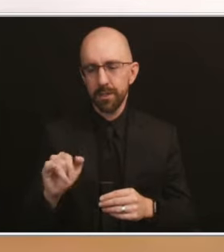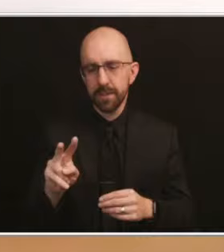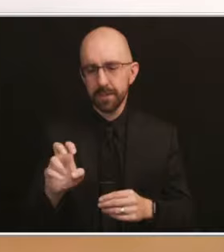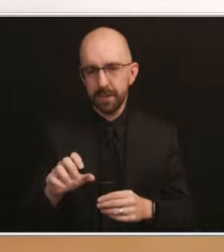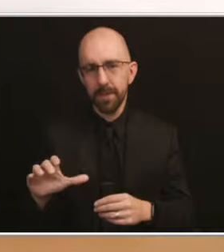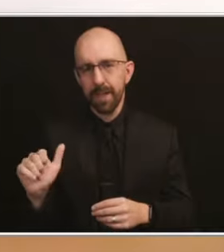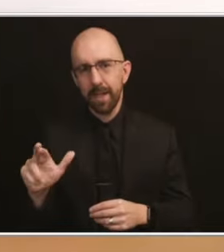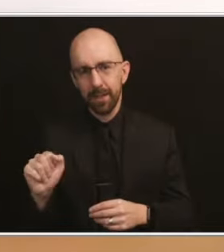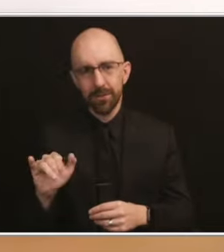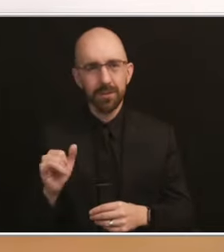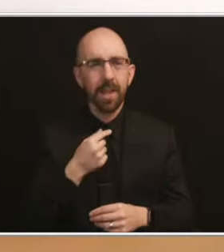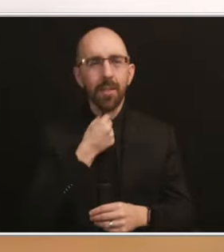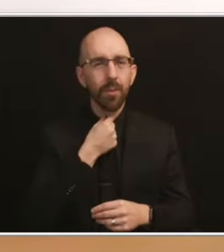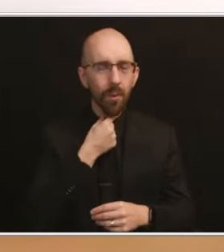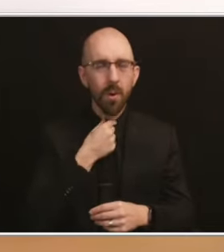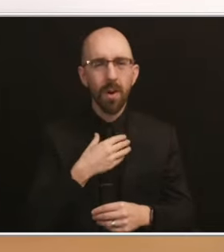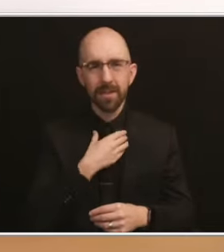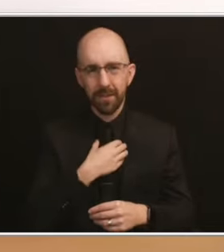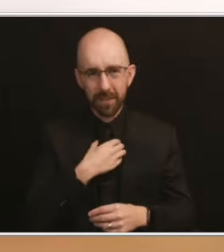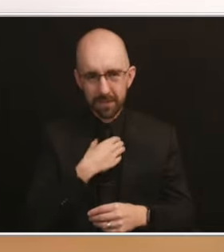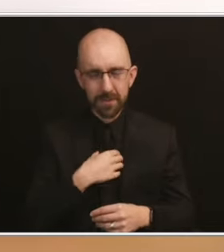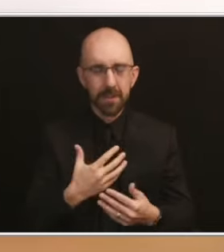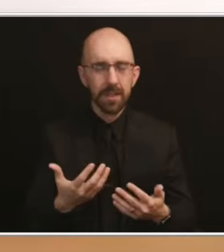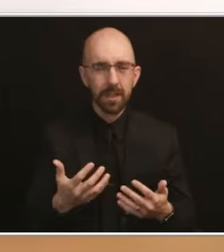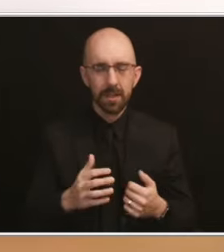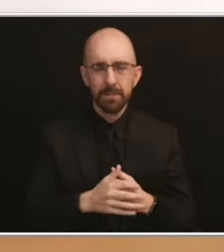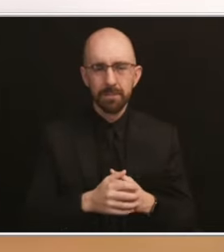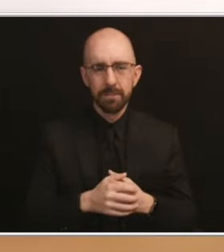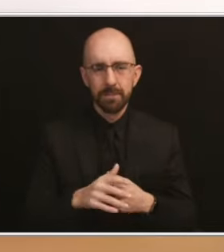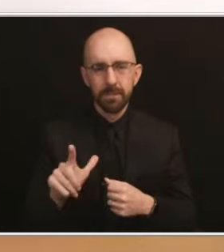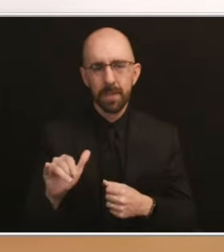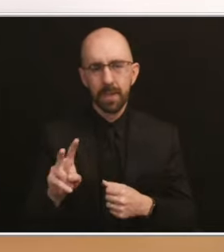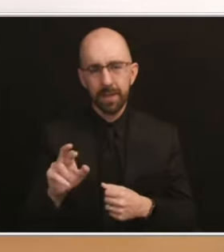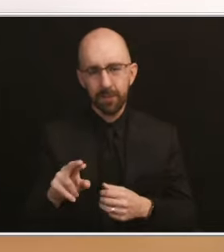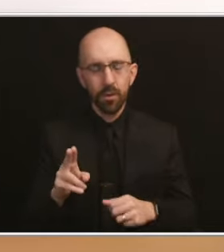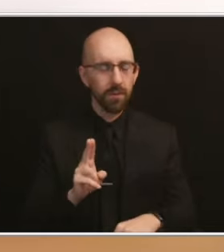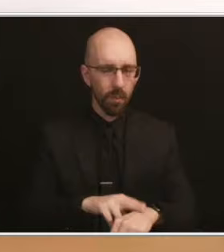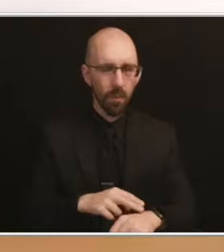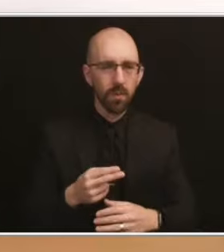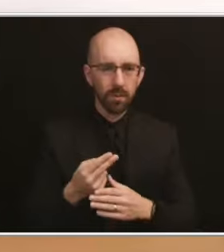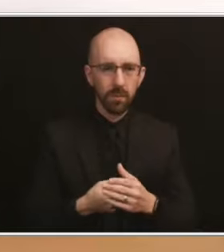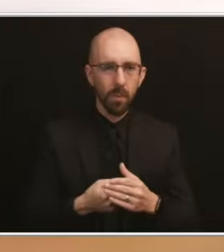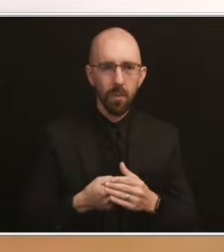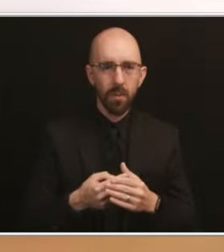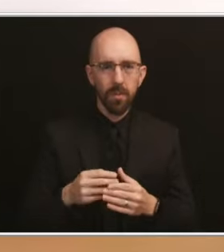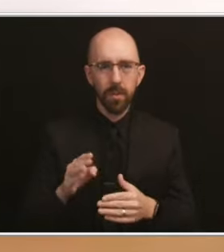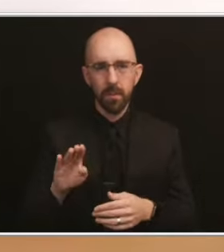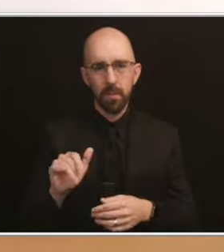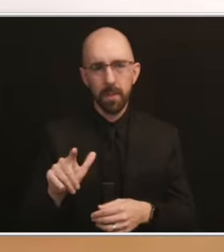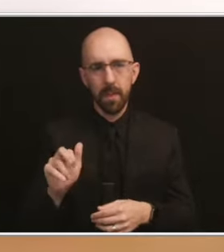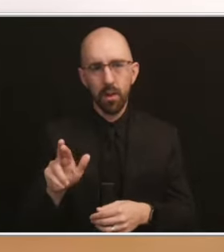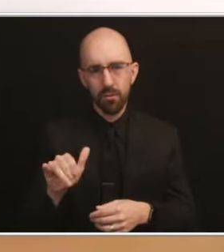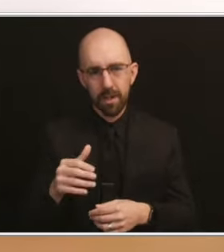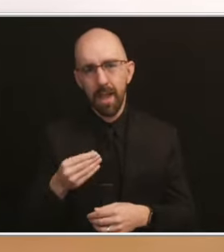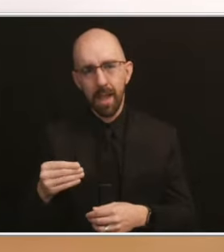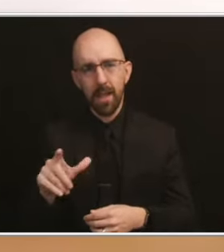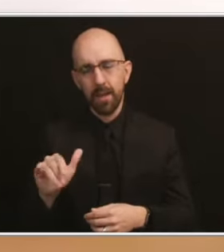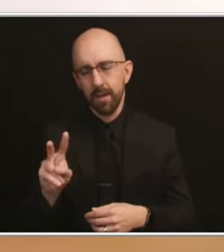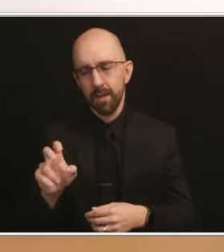throat, esophagus, liver, of course, both biliary and liver